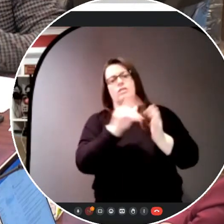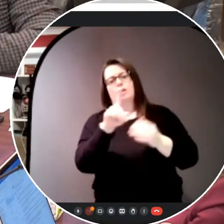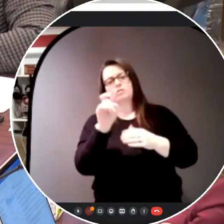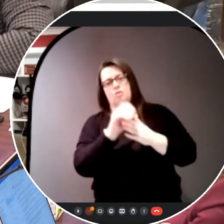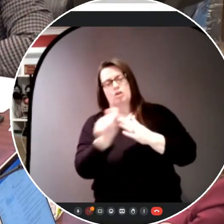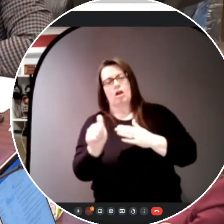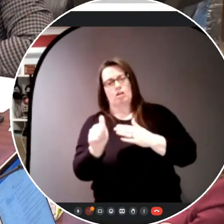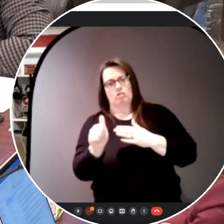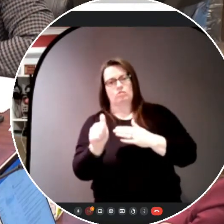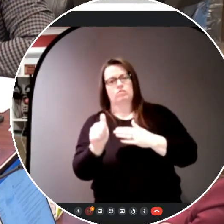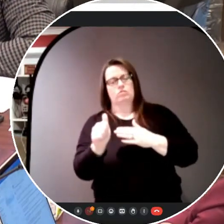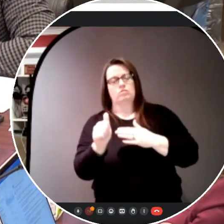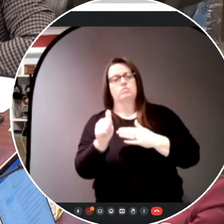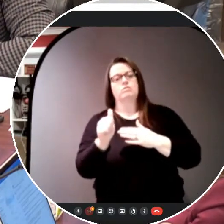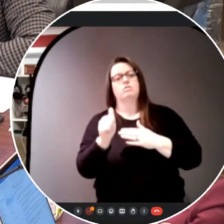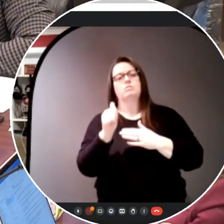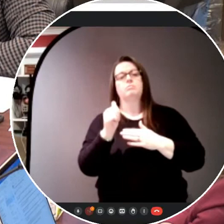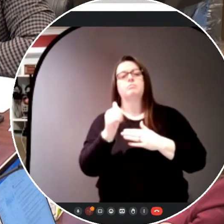approval.